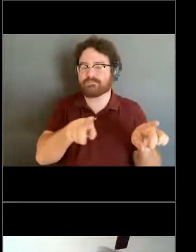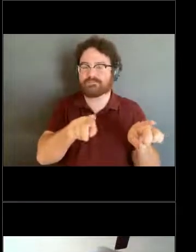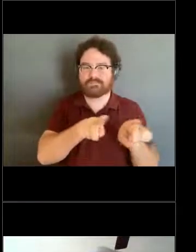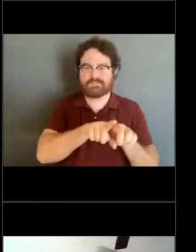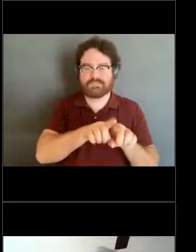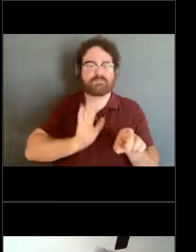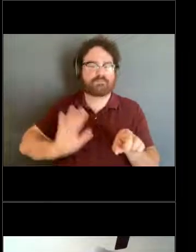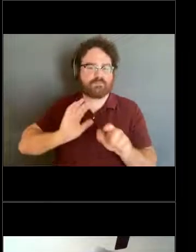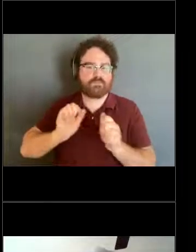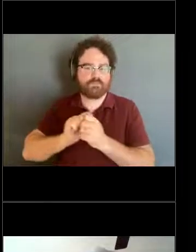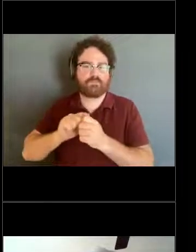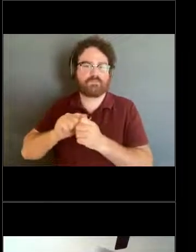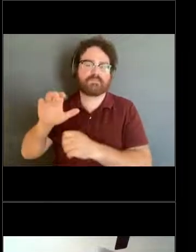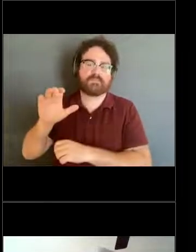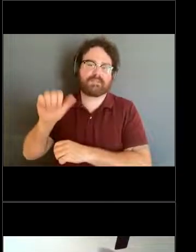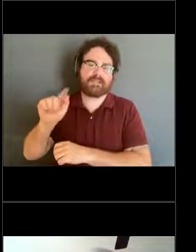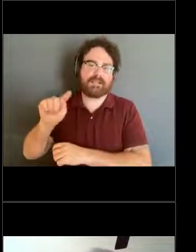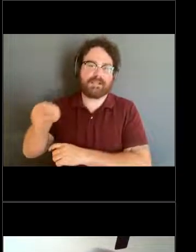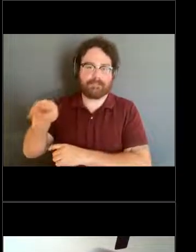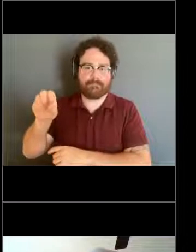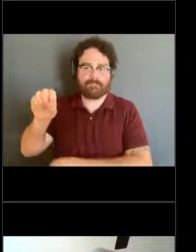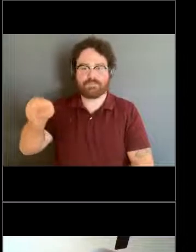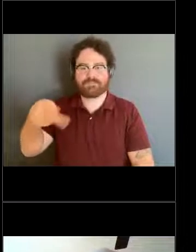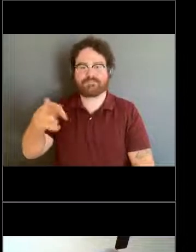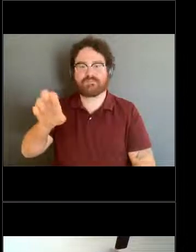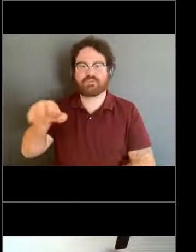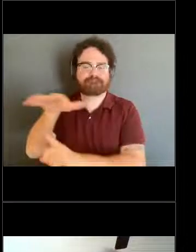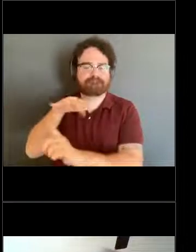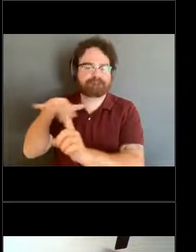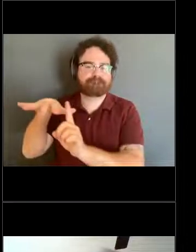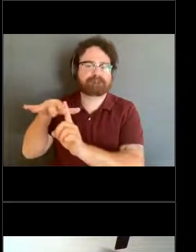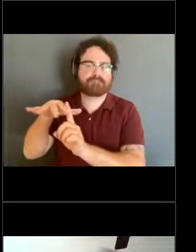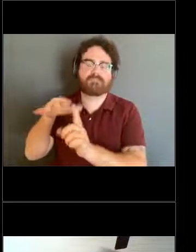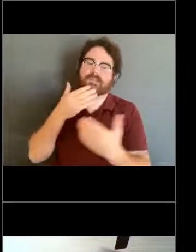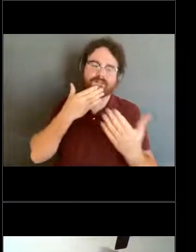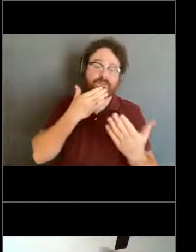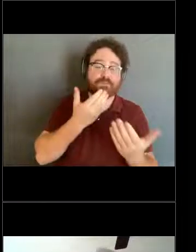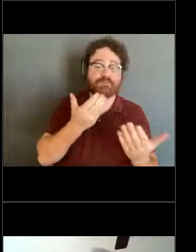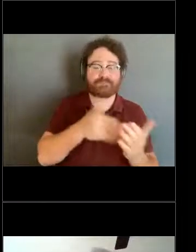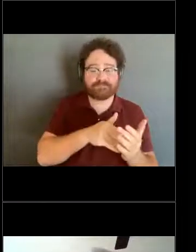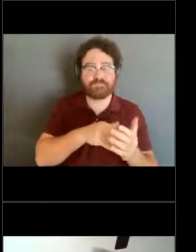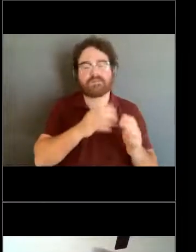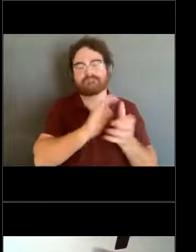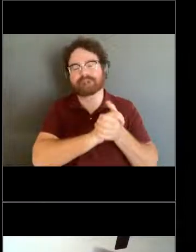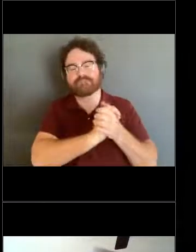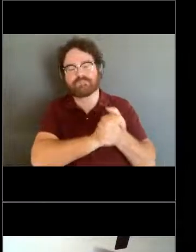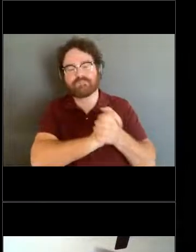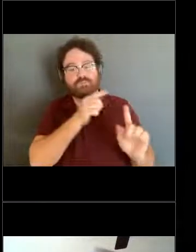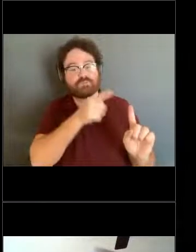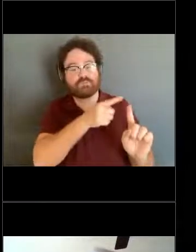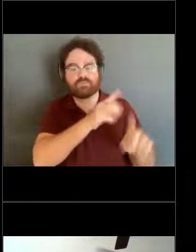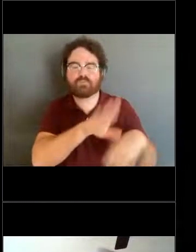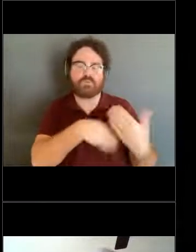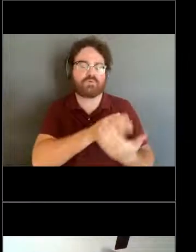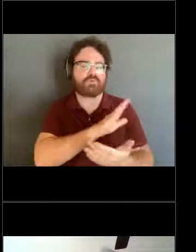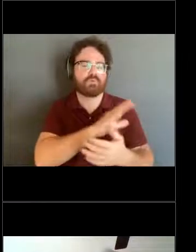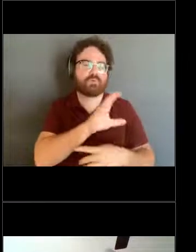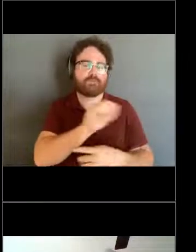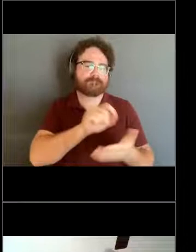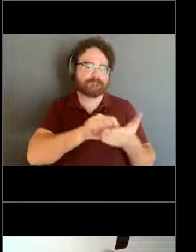the atmosphere. So thank you very much, Dick. Congratulations to you and all of the co-authors on this